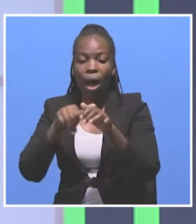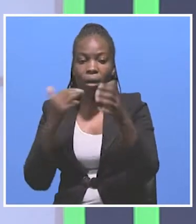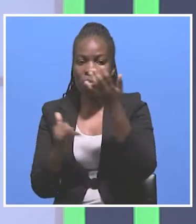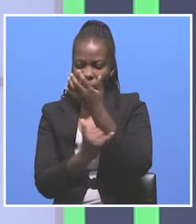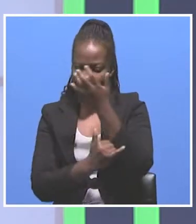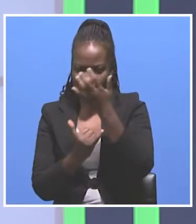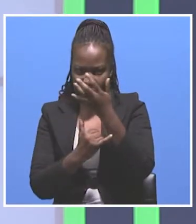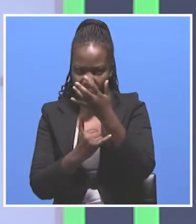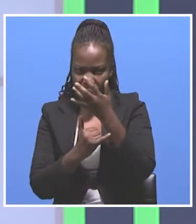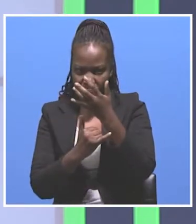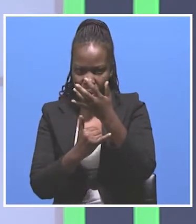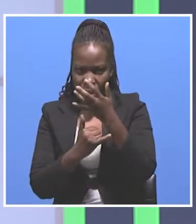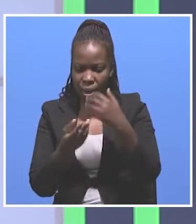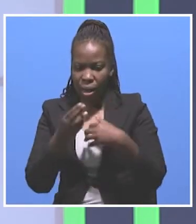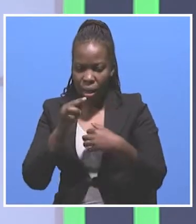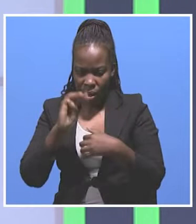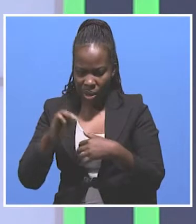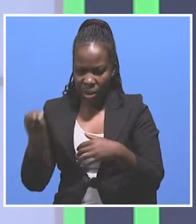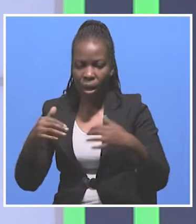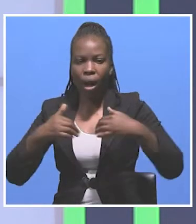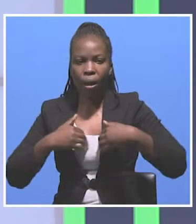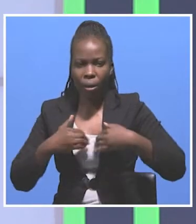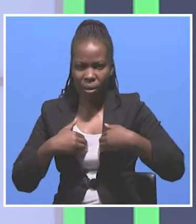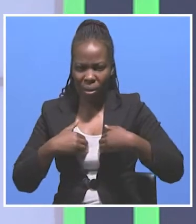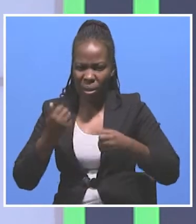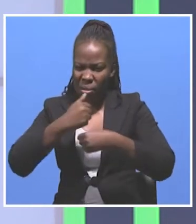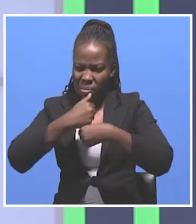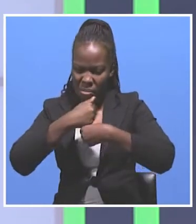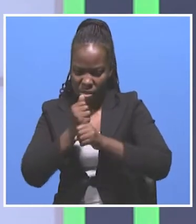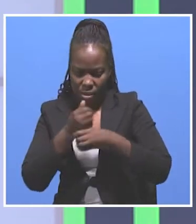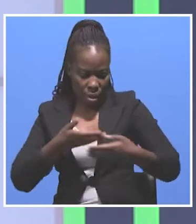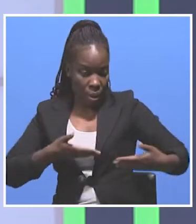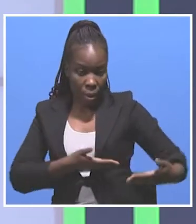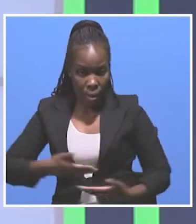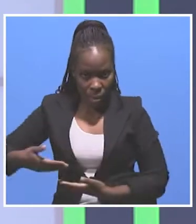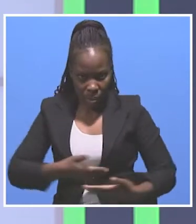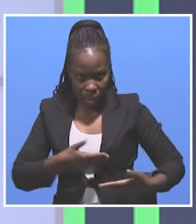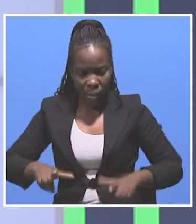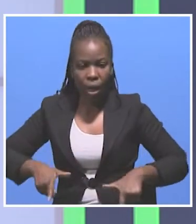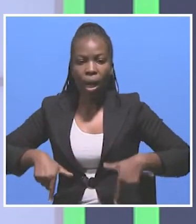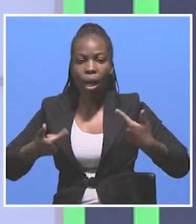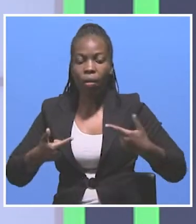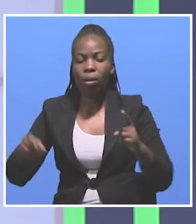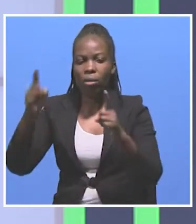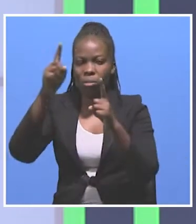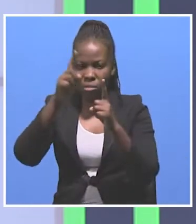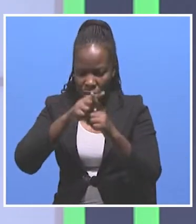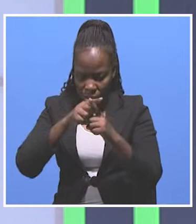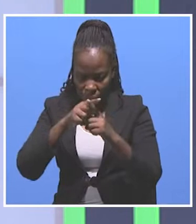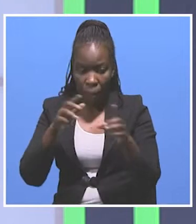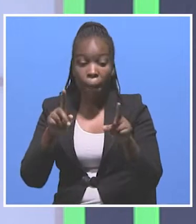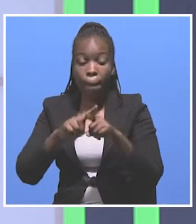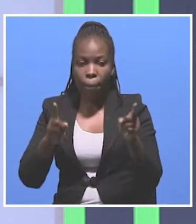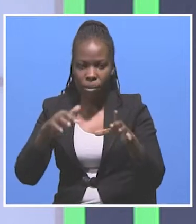they have the ability to make the baby survive after a certain age of the pregnancy. In